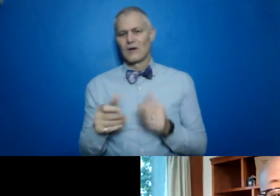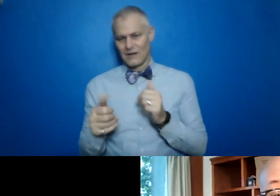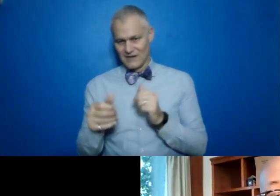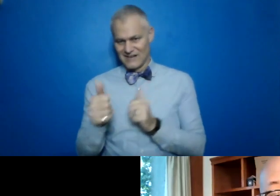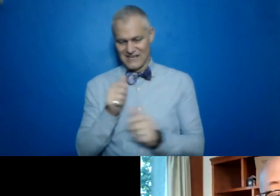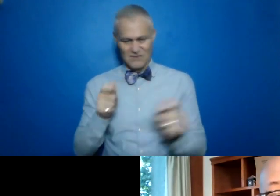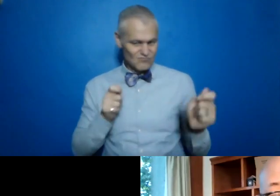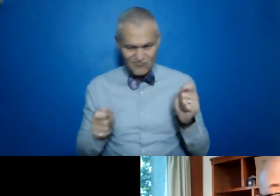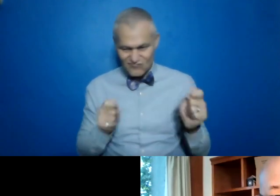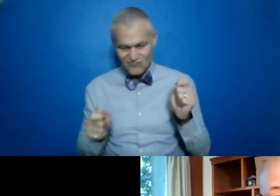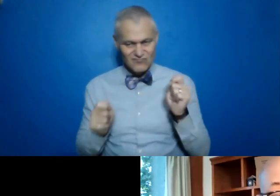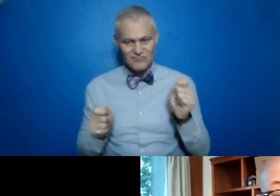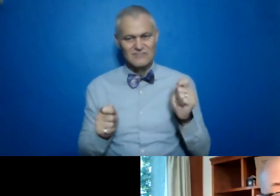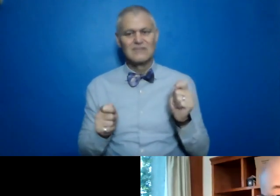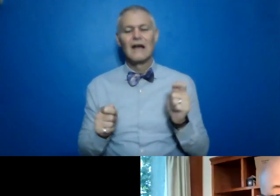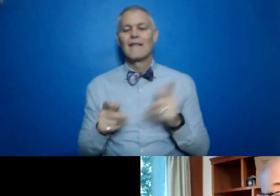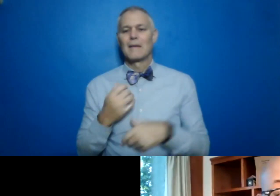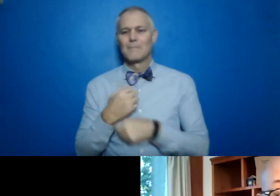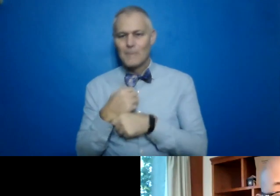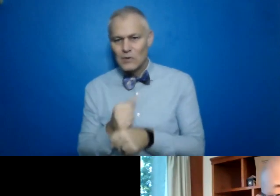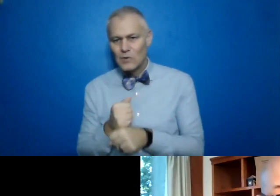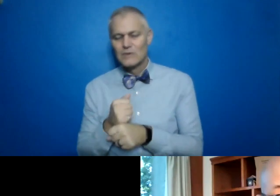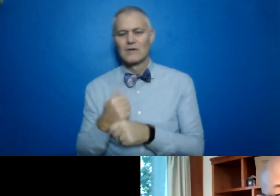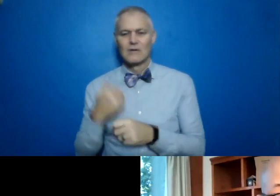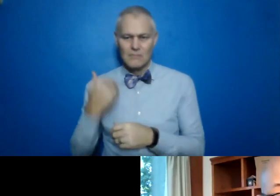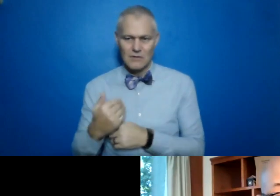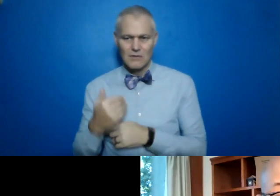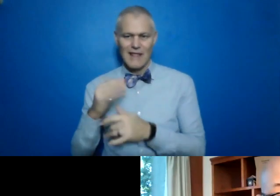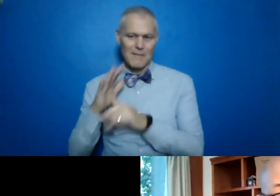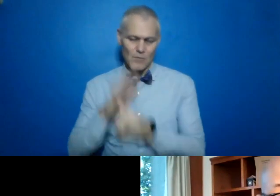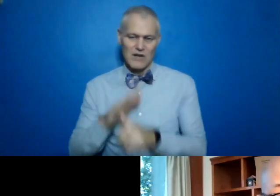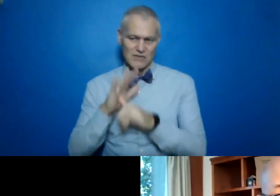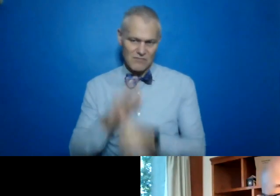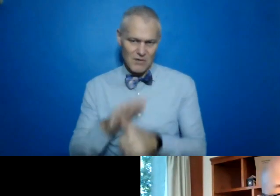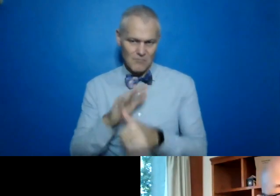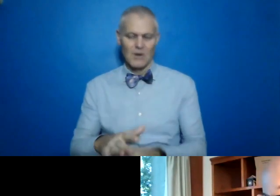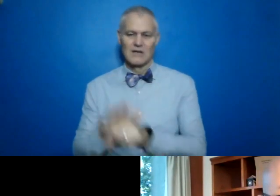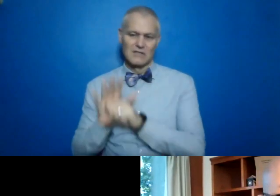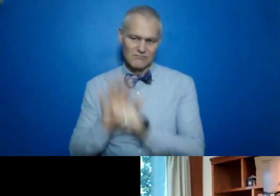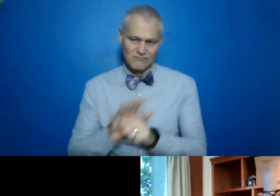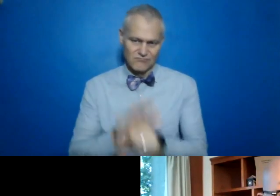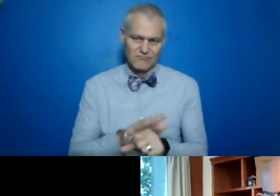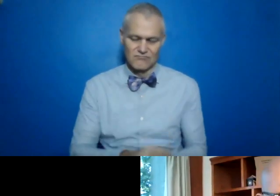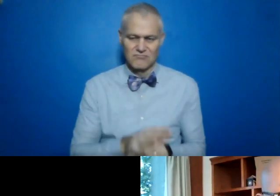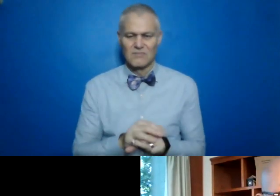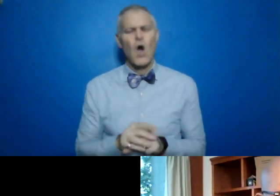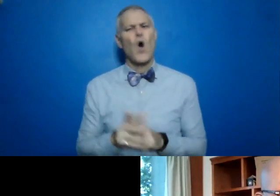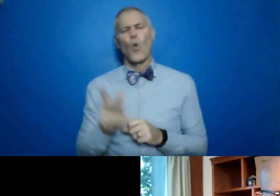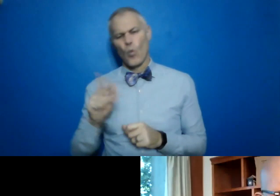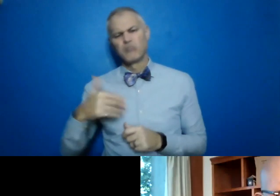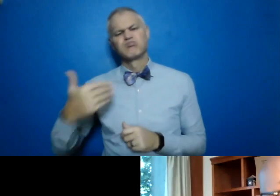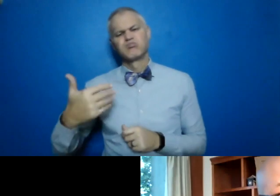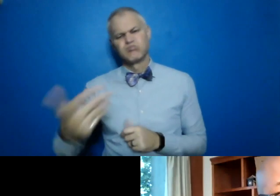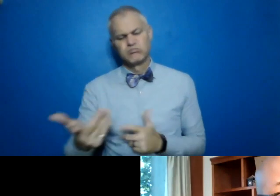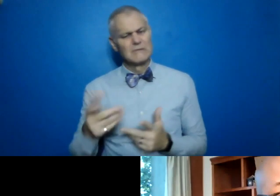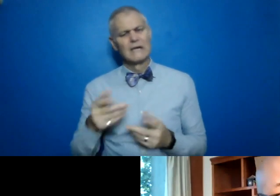that actually produces and reproduces the repression that they say eventually